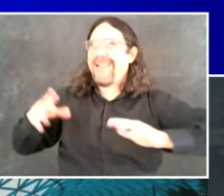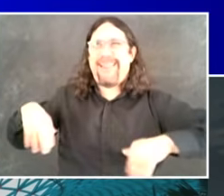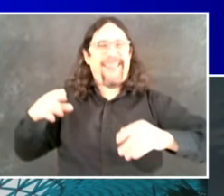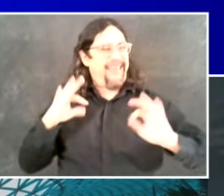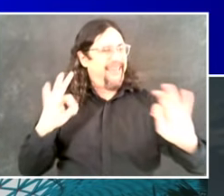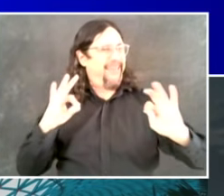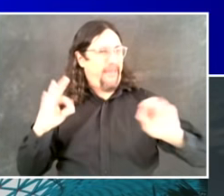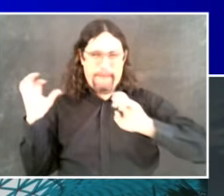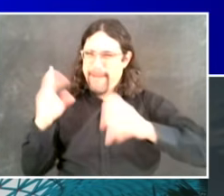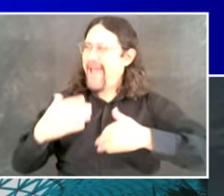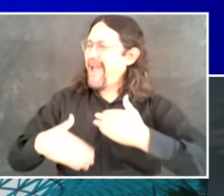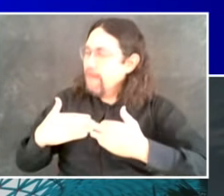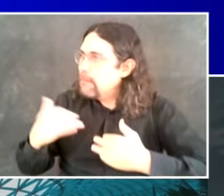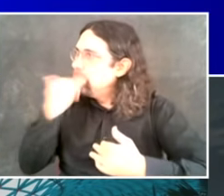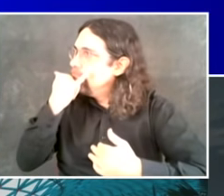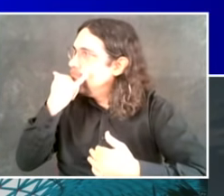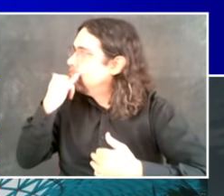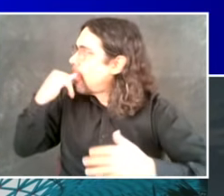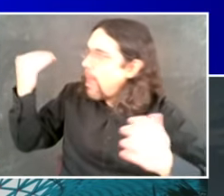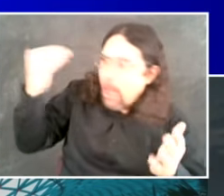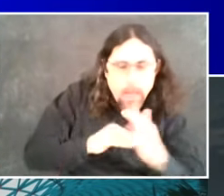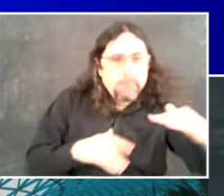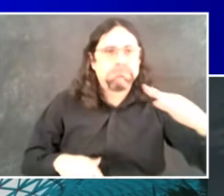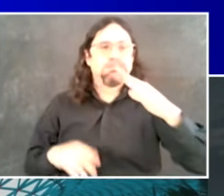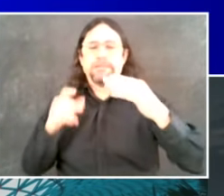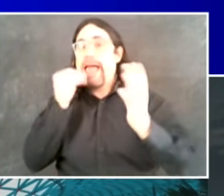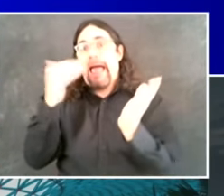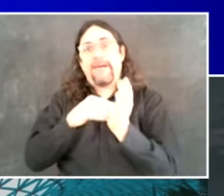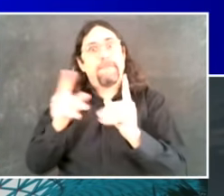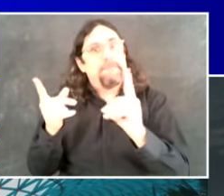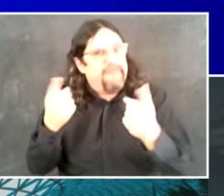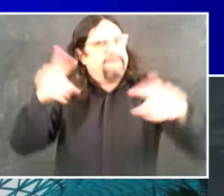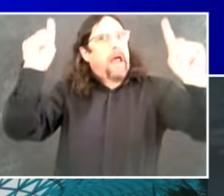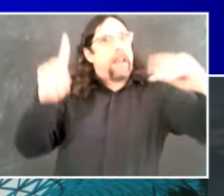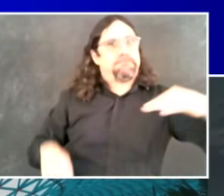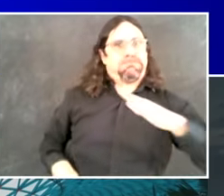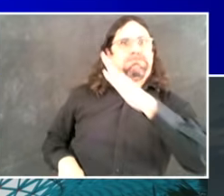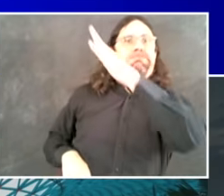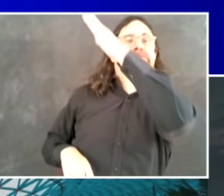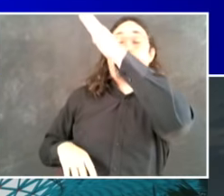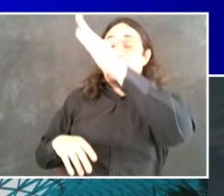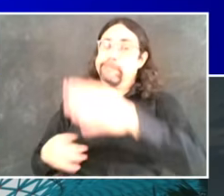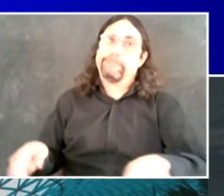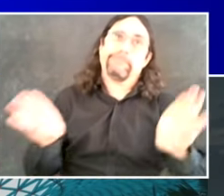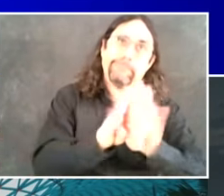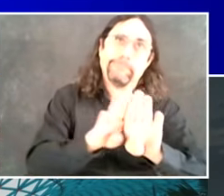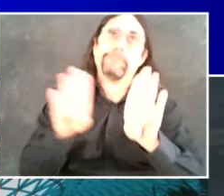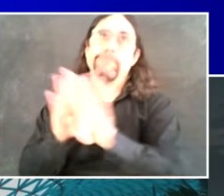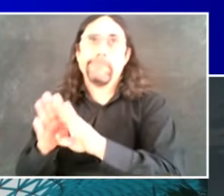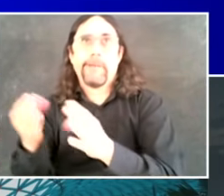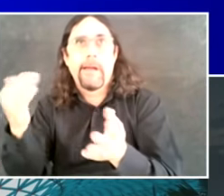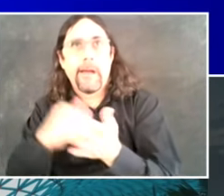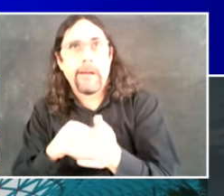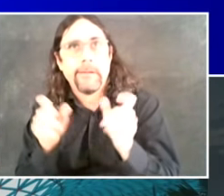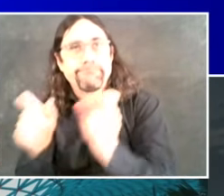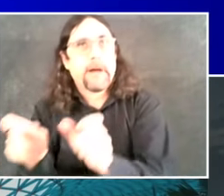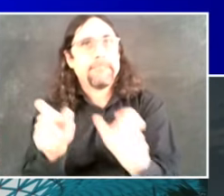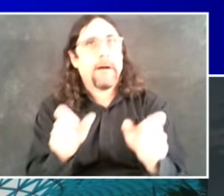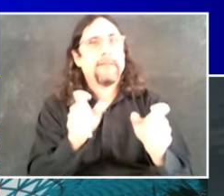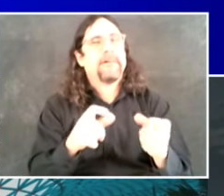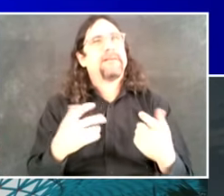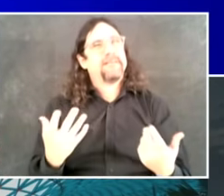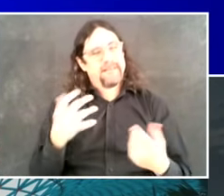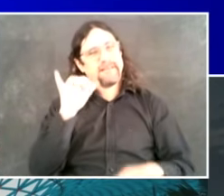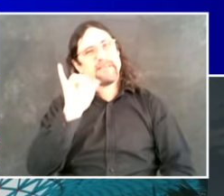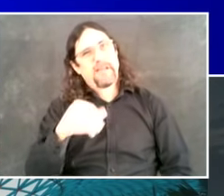case studies. What they have in common is they're all examples of the dangers that exist if the